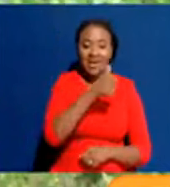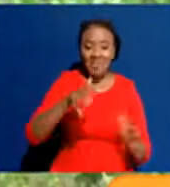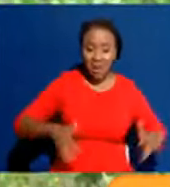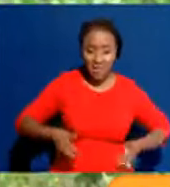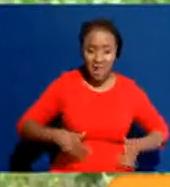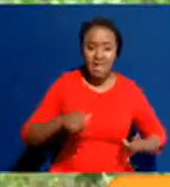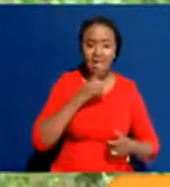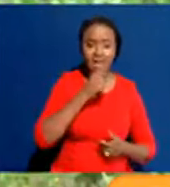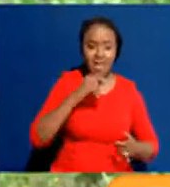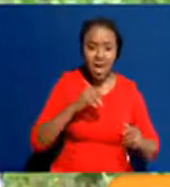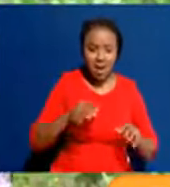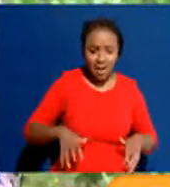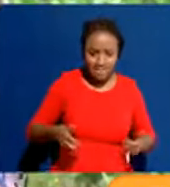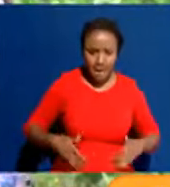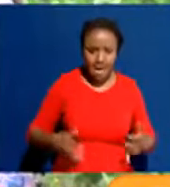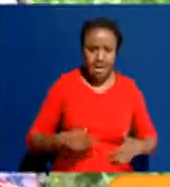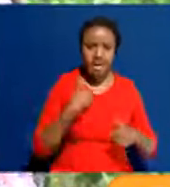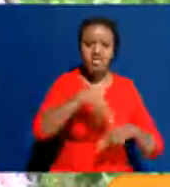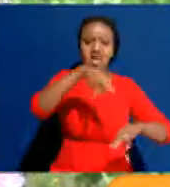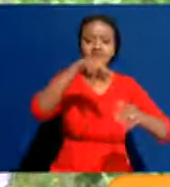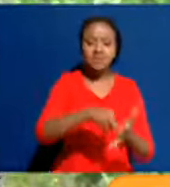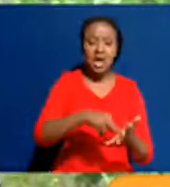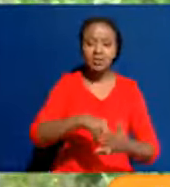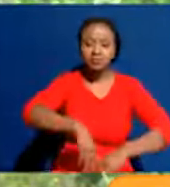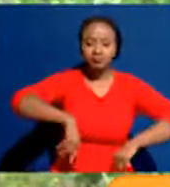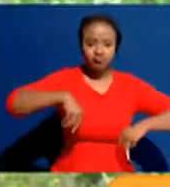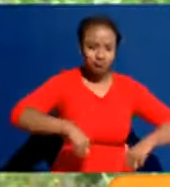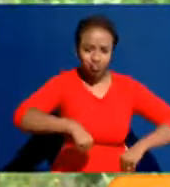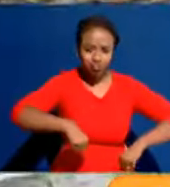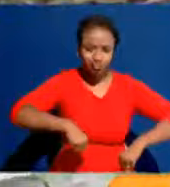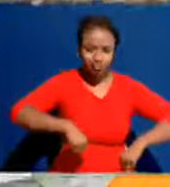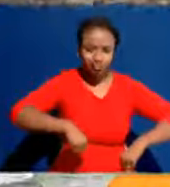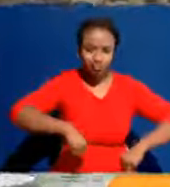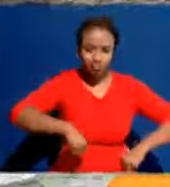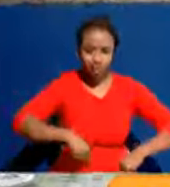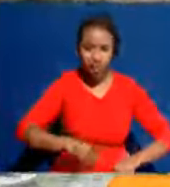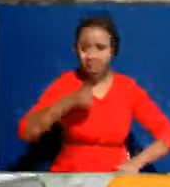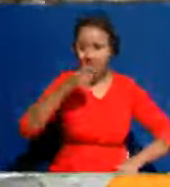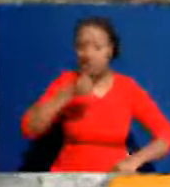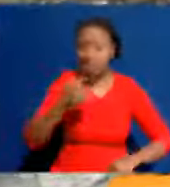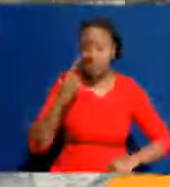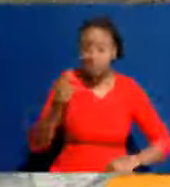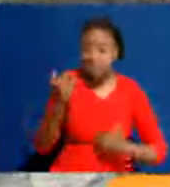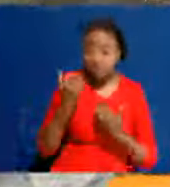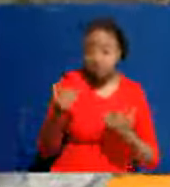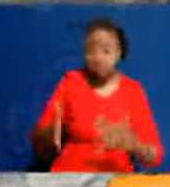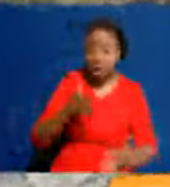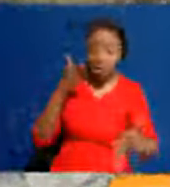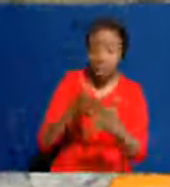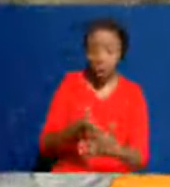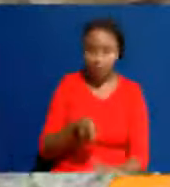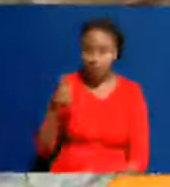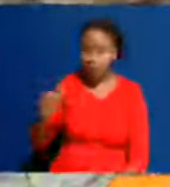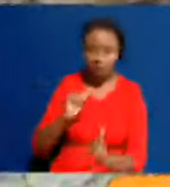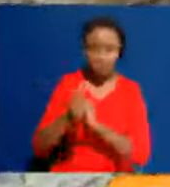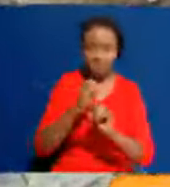maji. Oh, ong'er ile iko baba, baba ya ong'er. Na suya ye awesu pita,